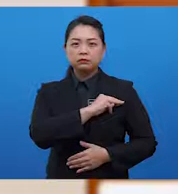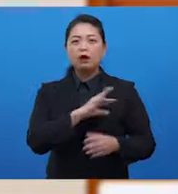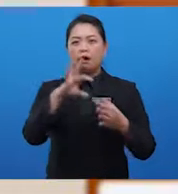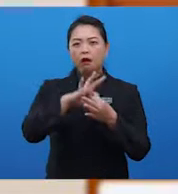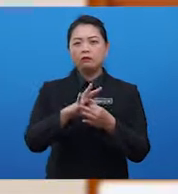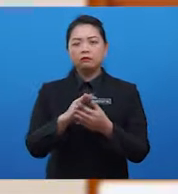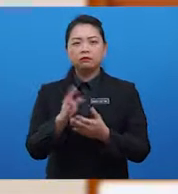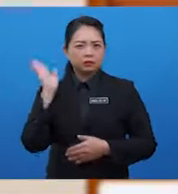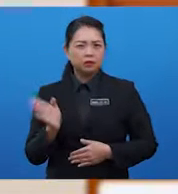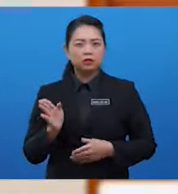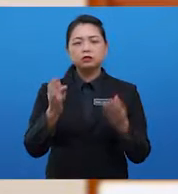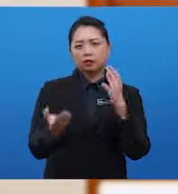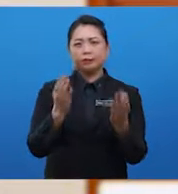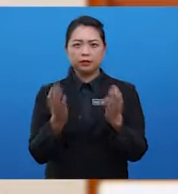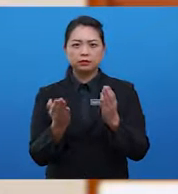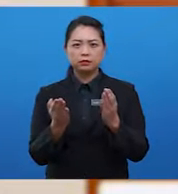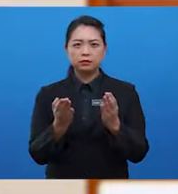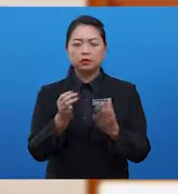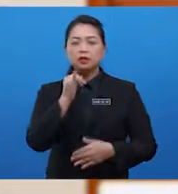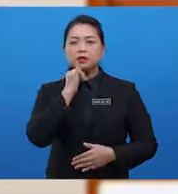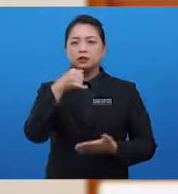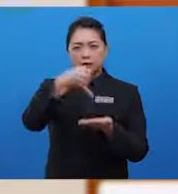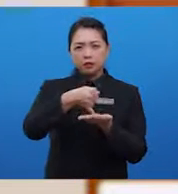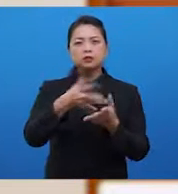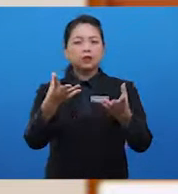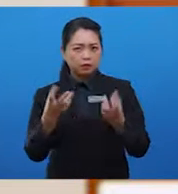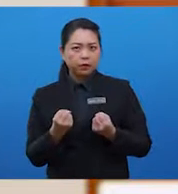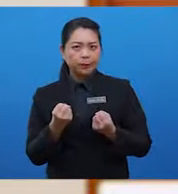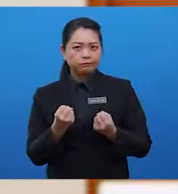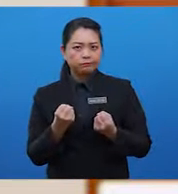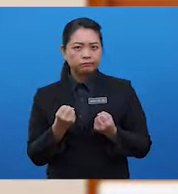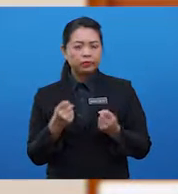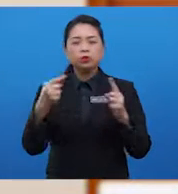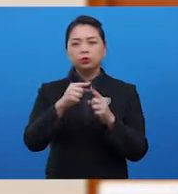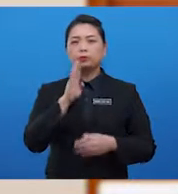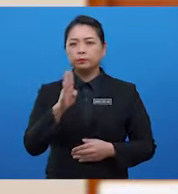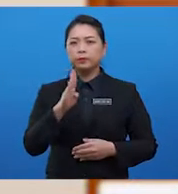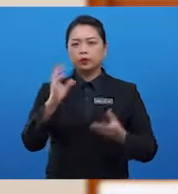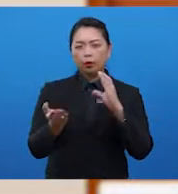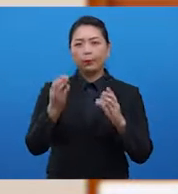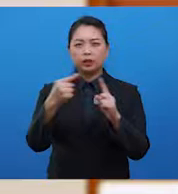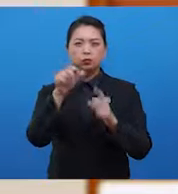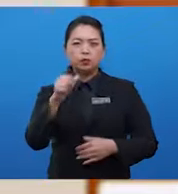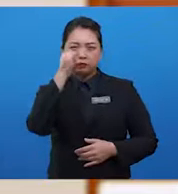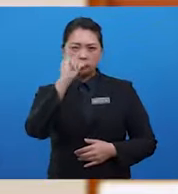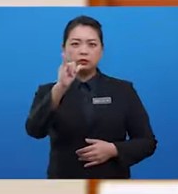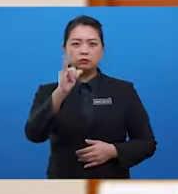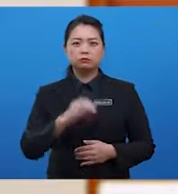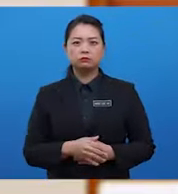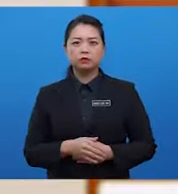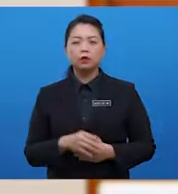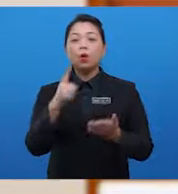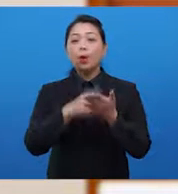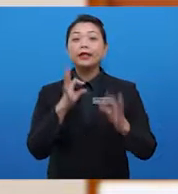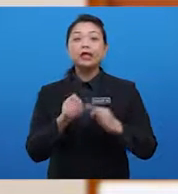a comparison. Is it acceptable for the large woman to be compared to a rhinoceros? What